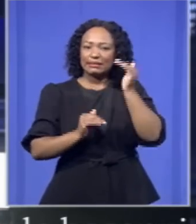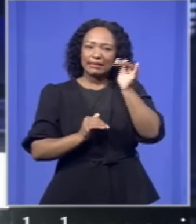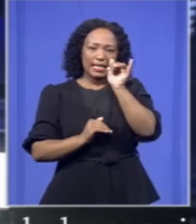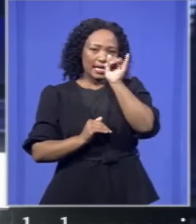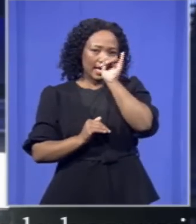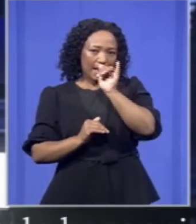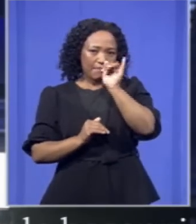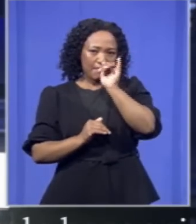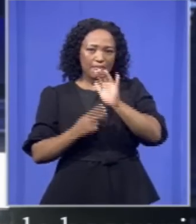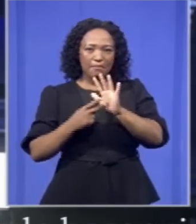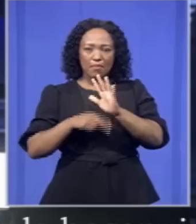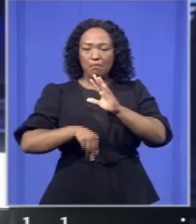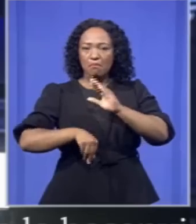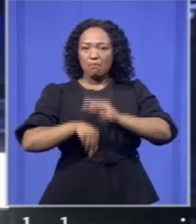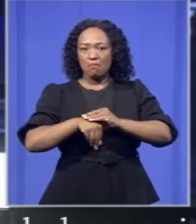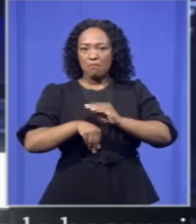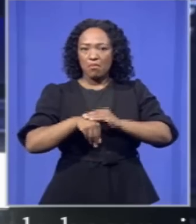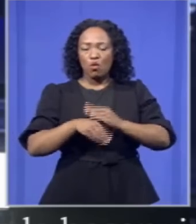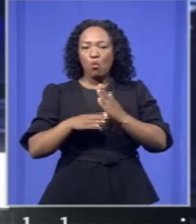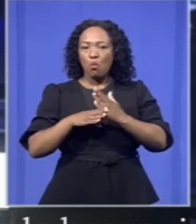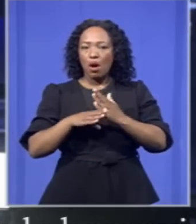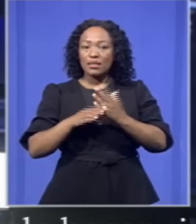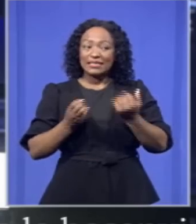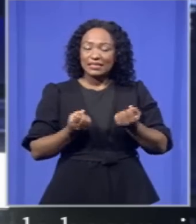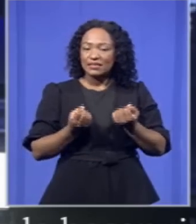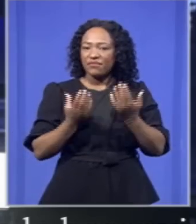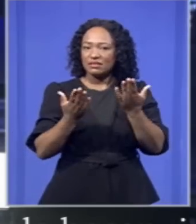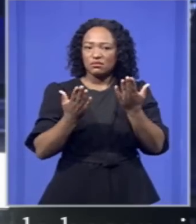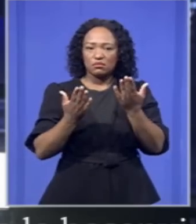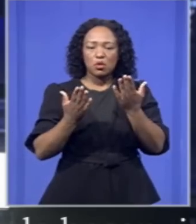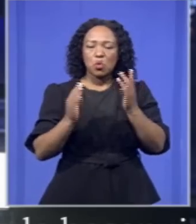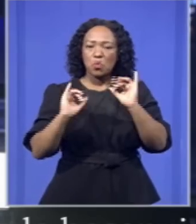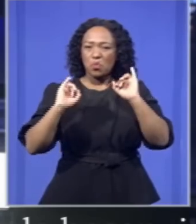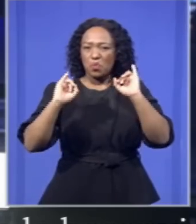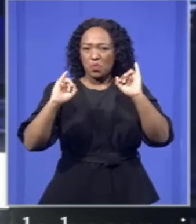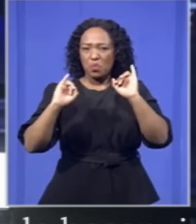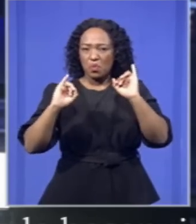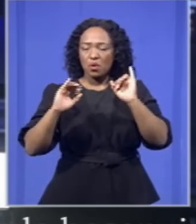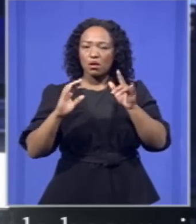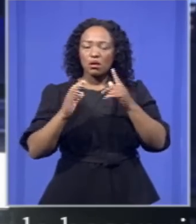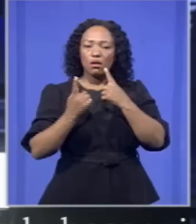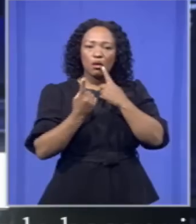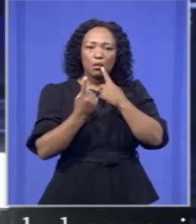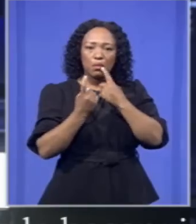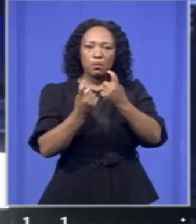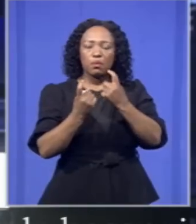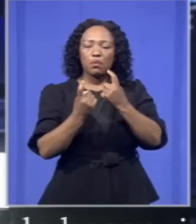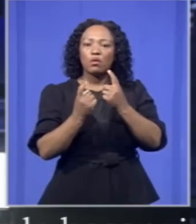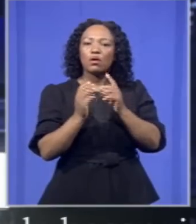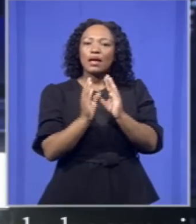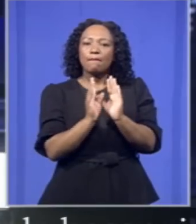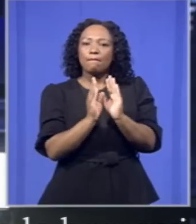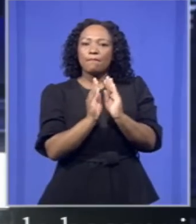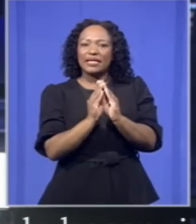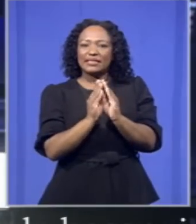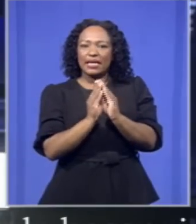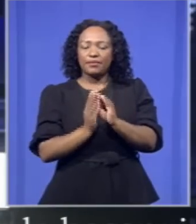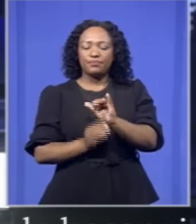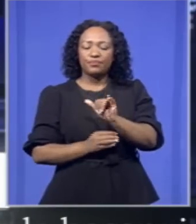le mathata a thebolo ya ditirelo mo mafelong a bona. Ba tlhagisitse matshwenyego a bone kwa Imbizo e neng e tshwaretswe